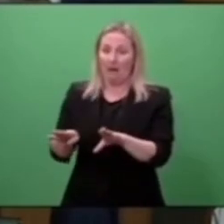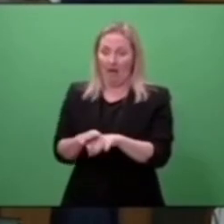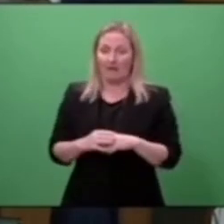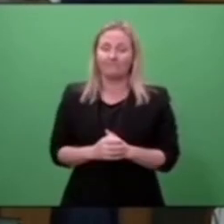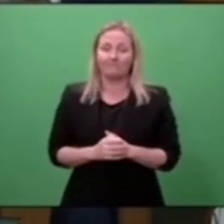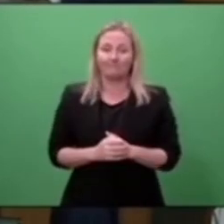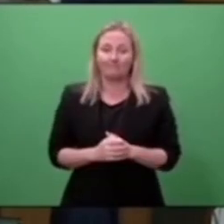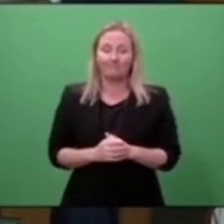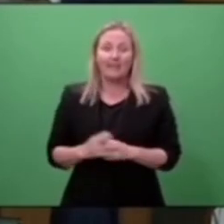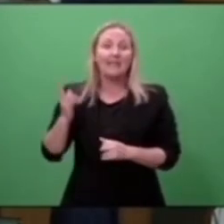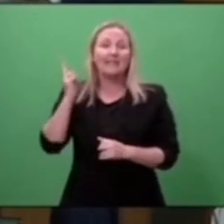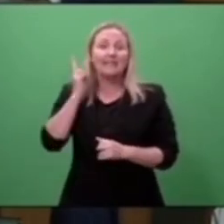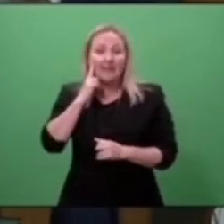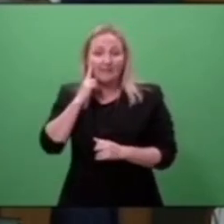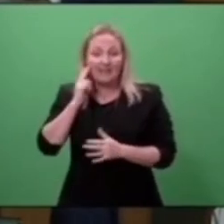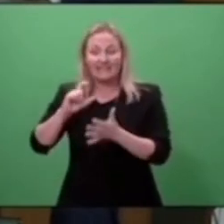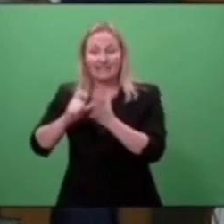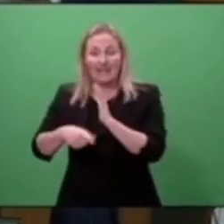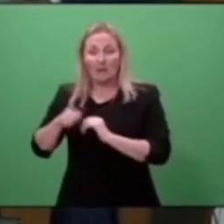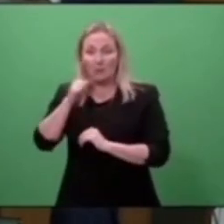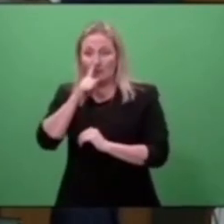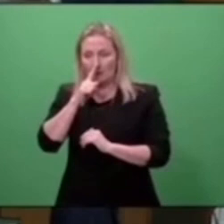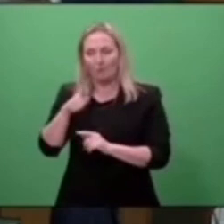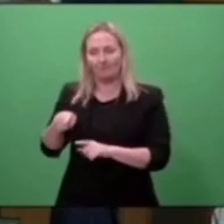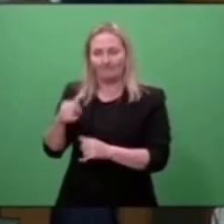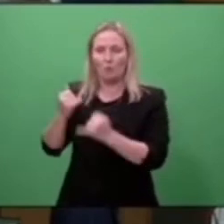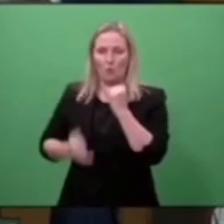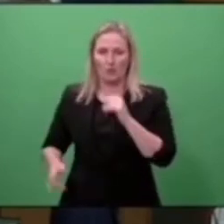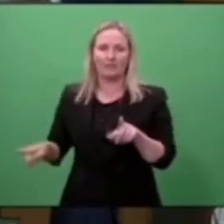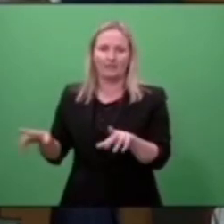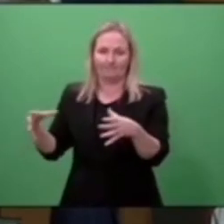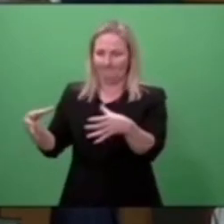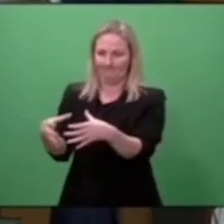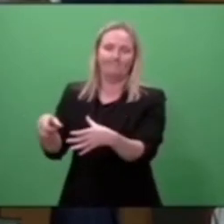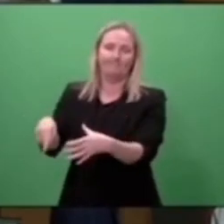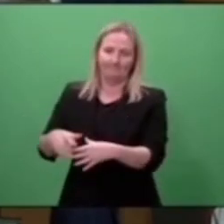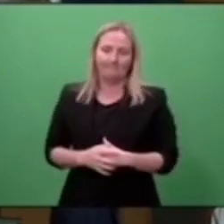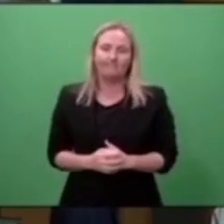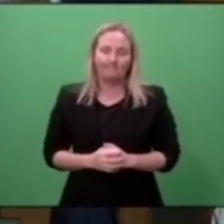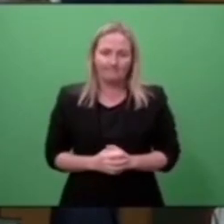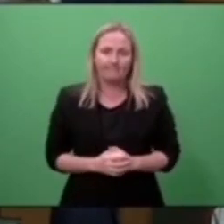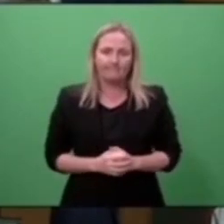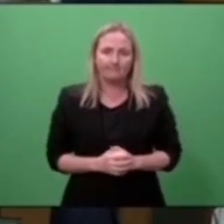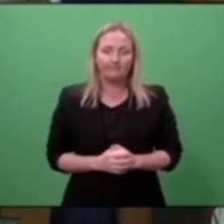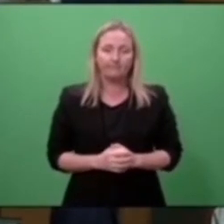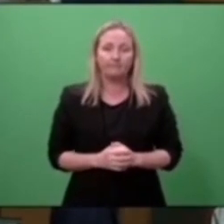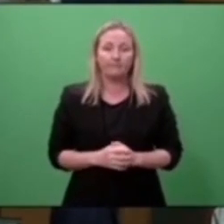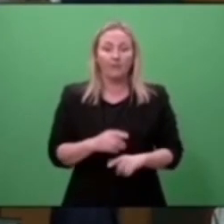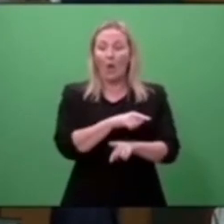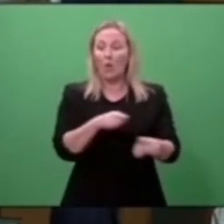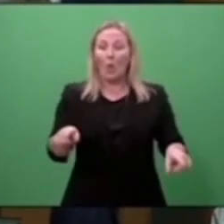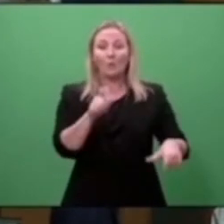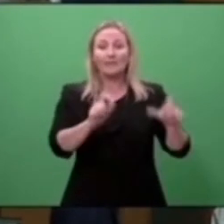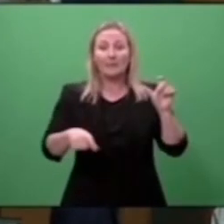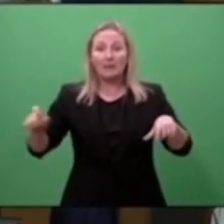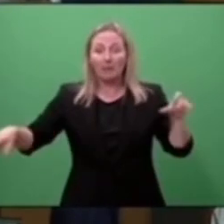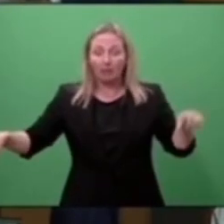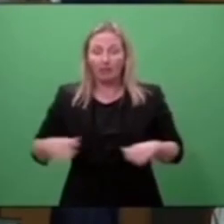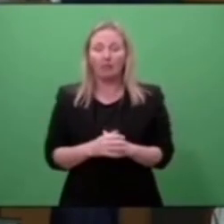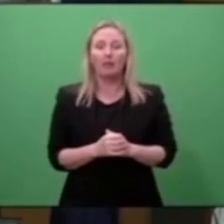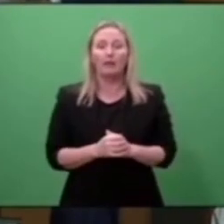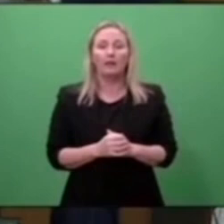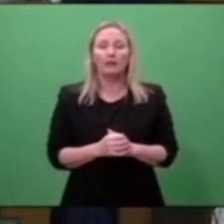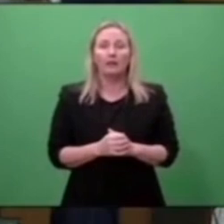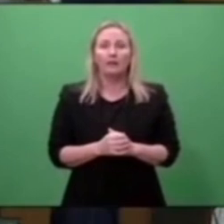and disabled as well. The survivors live on a day-to-day basis with the consequences of